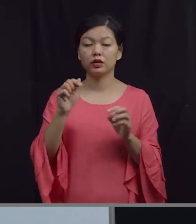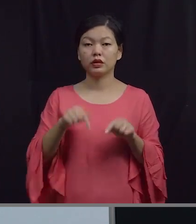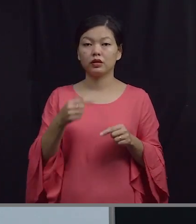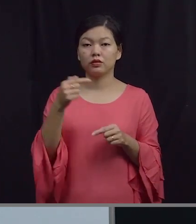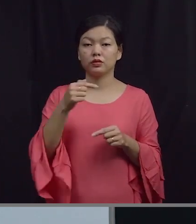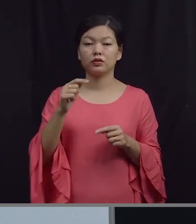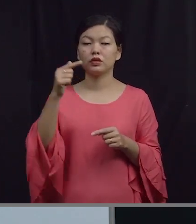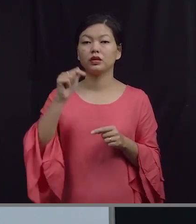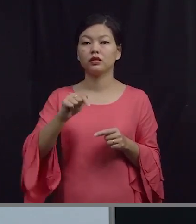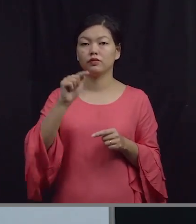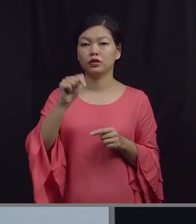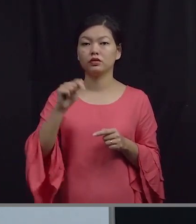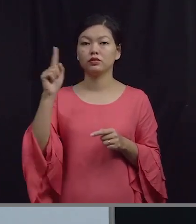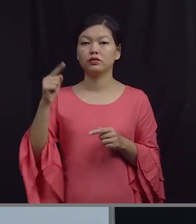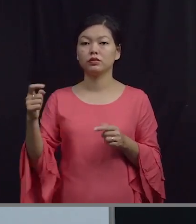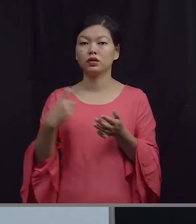1. I'm